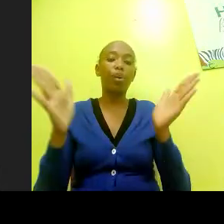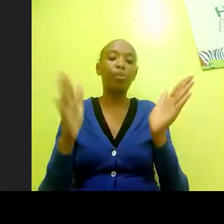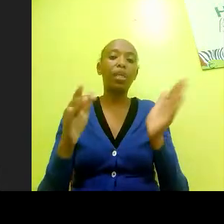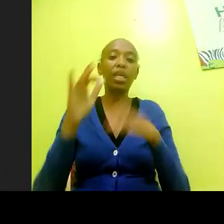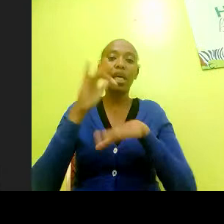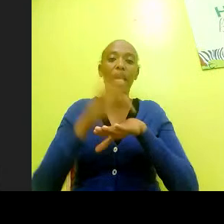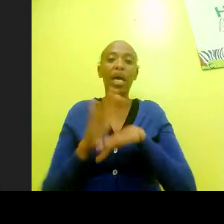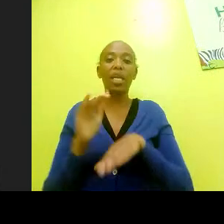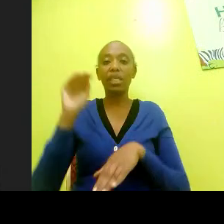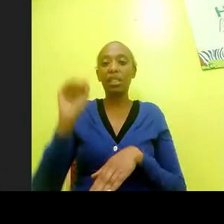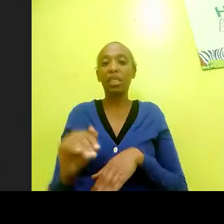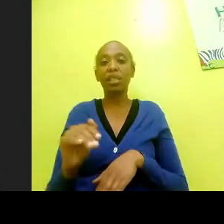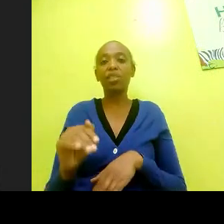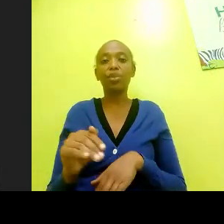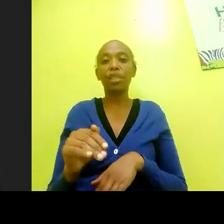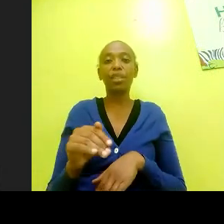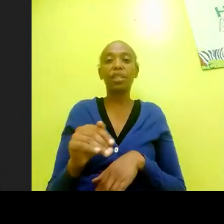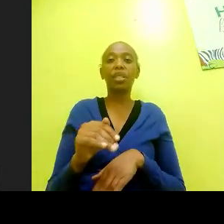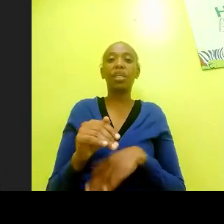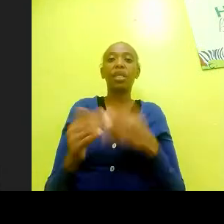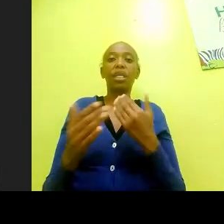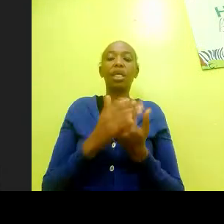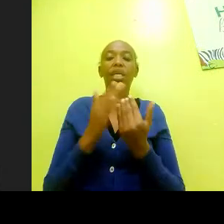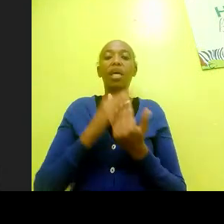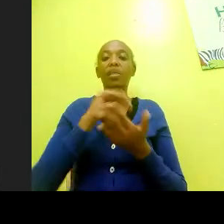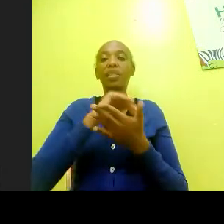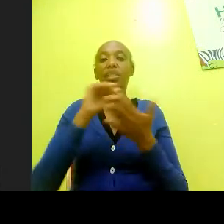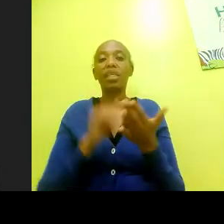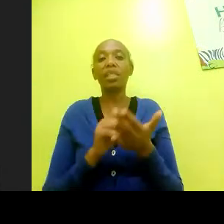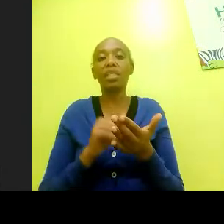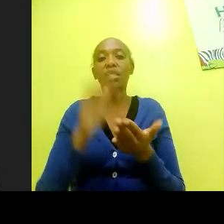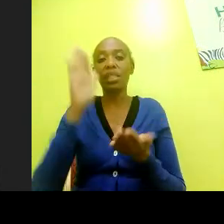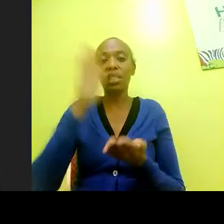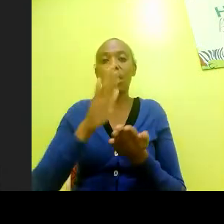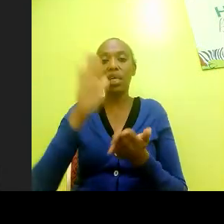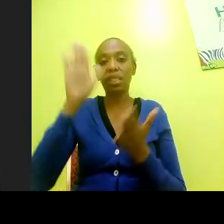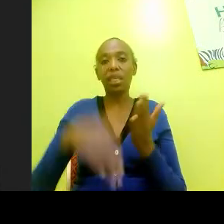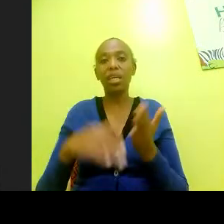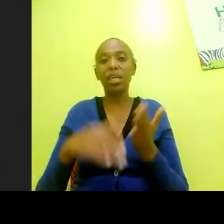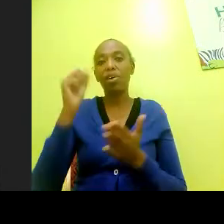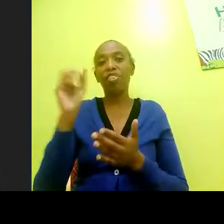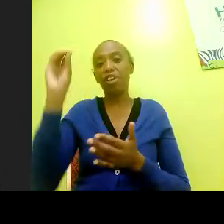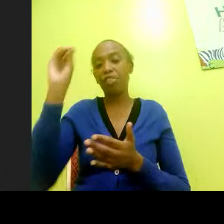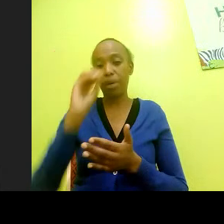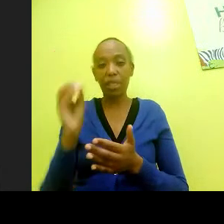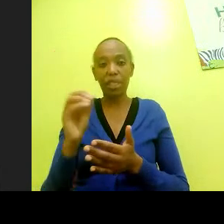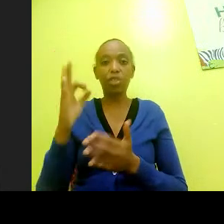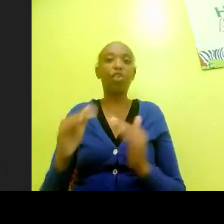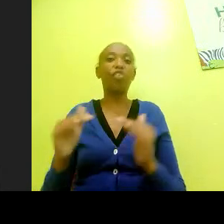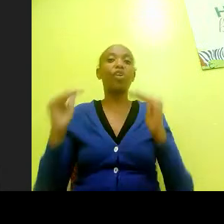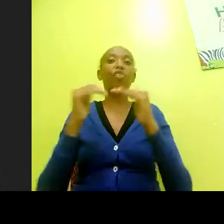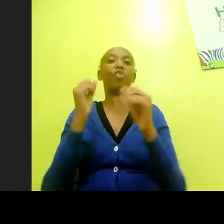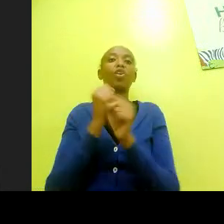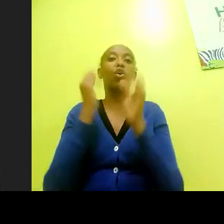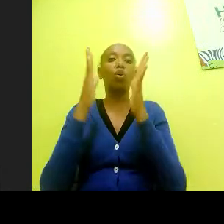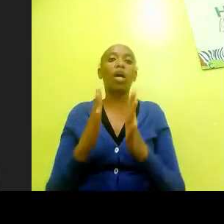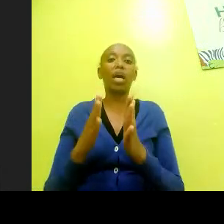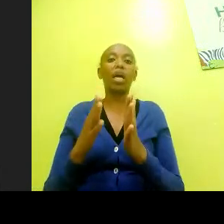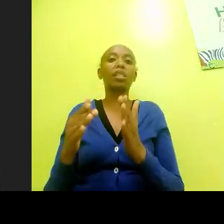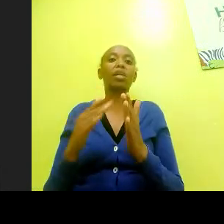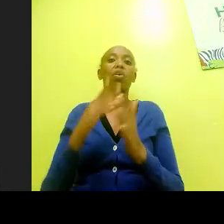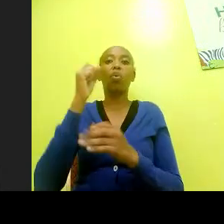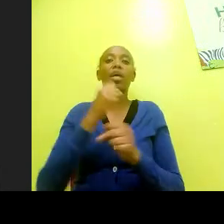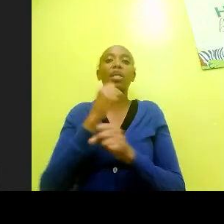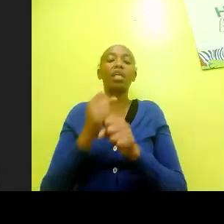childhood care centers is less than 5% of the average worker's annual salary. These